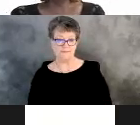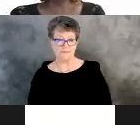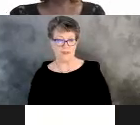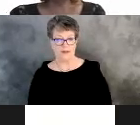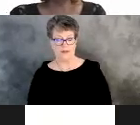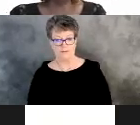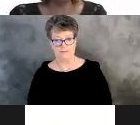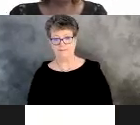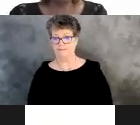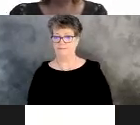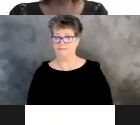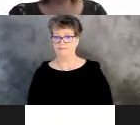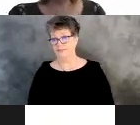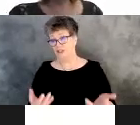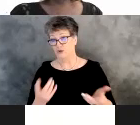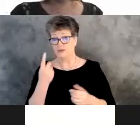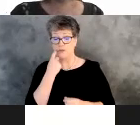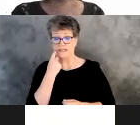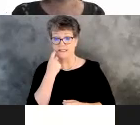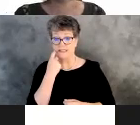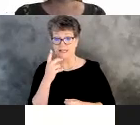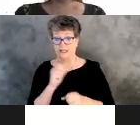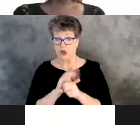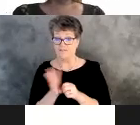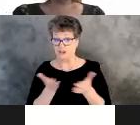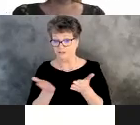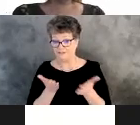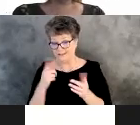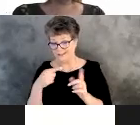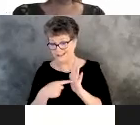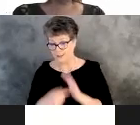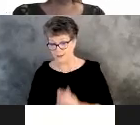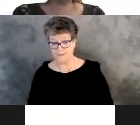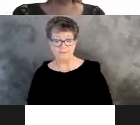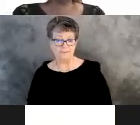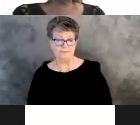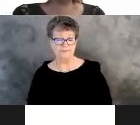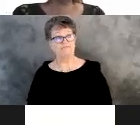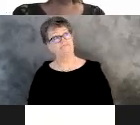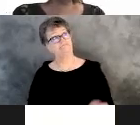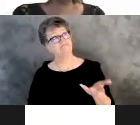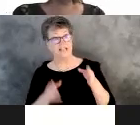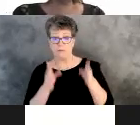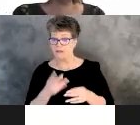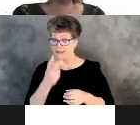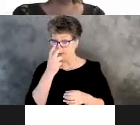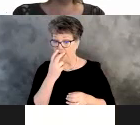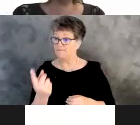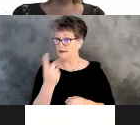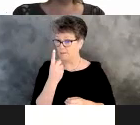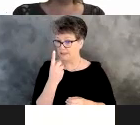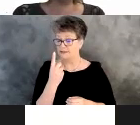So let's use the recent COVID service as an example. If a person who's blind comes in and gets